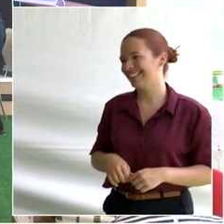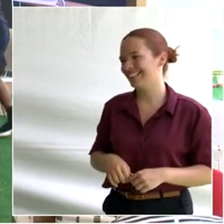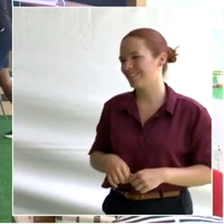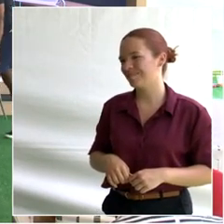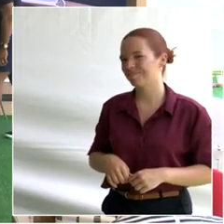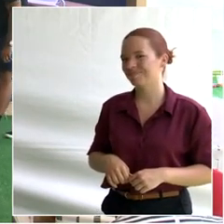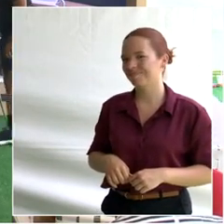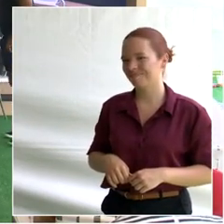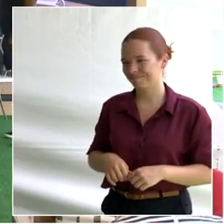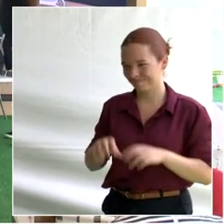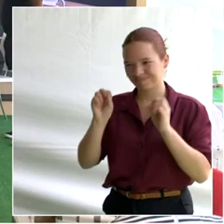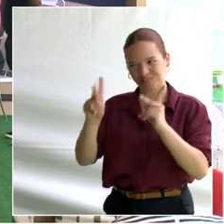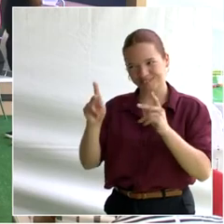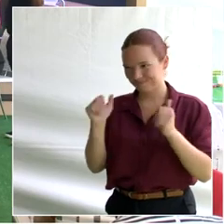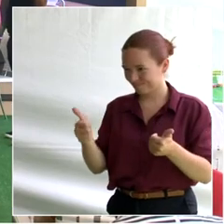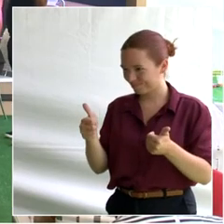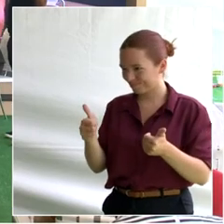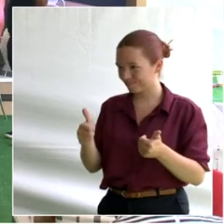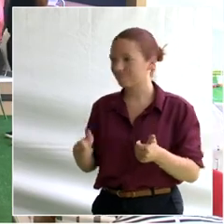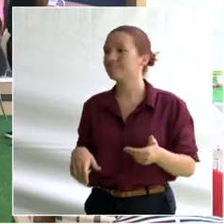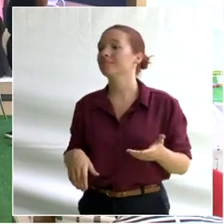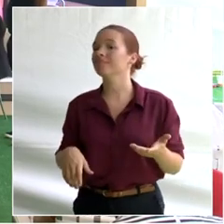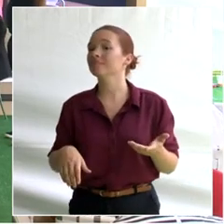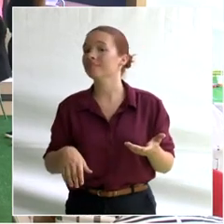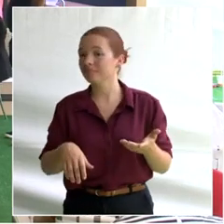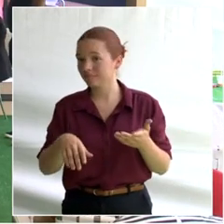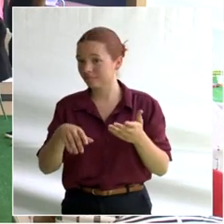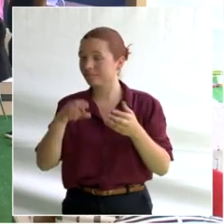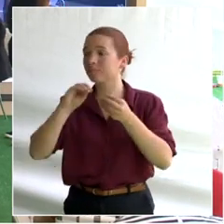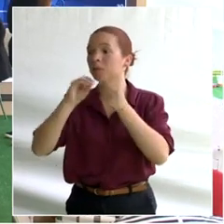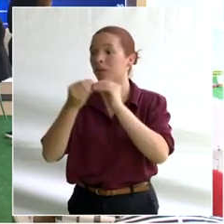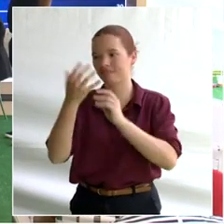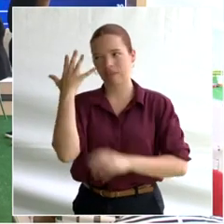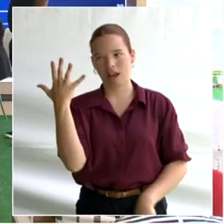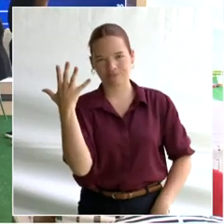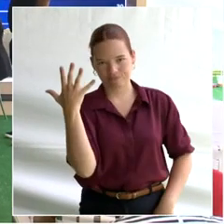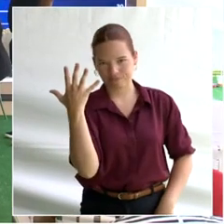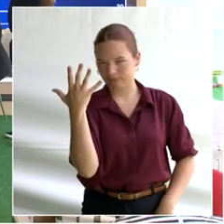Perfect. This is chip number 5.